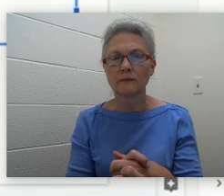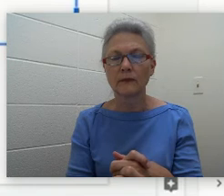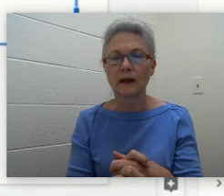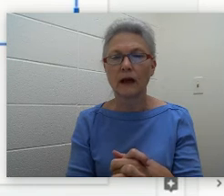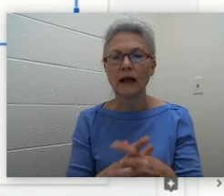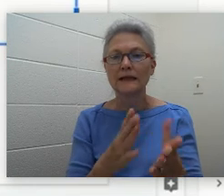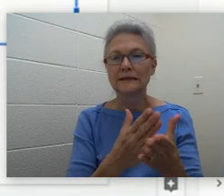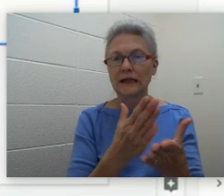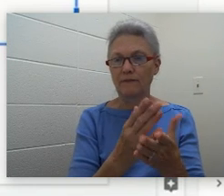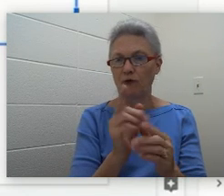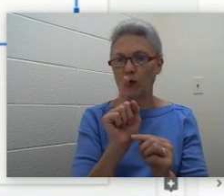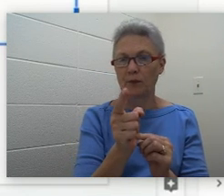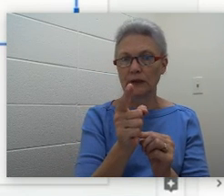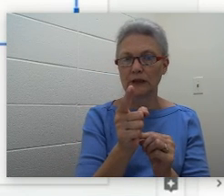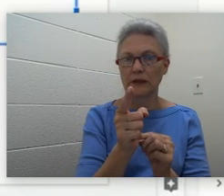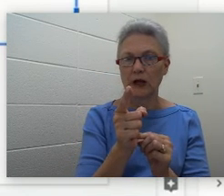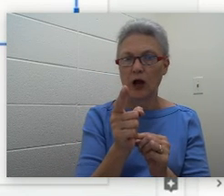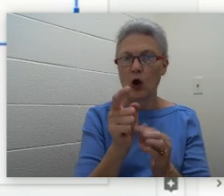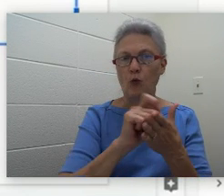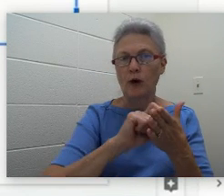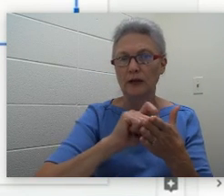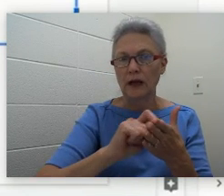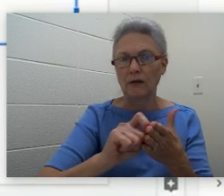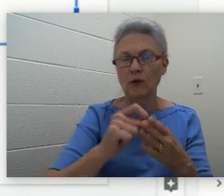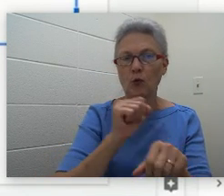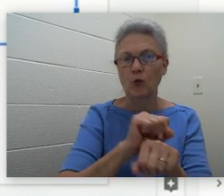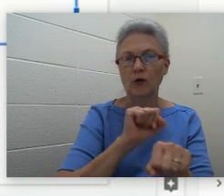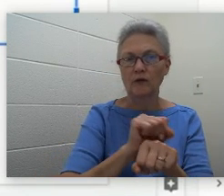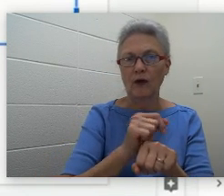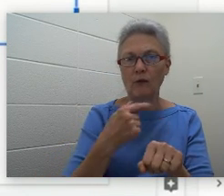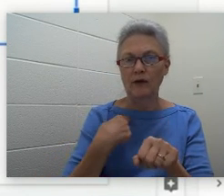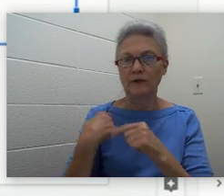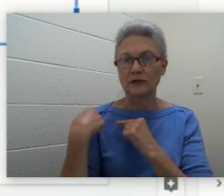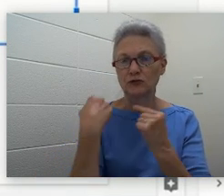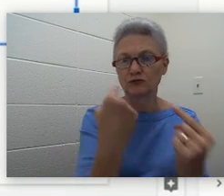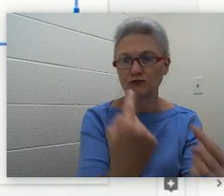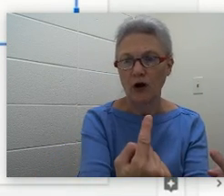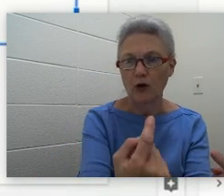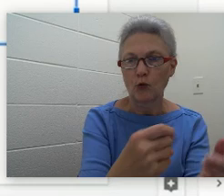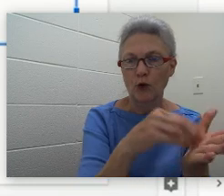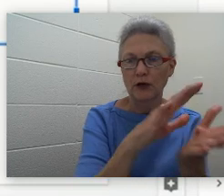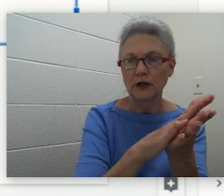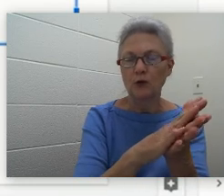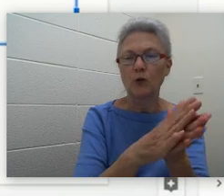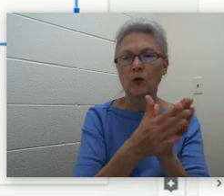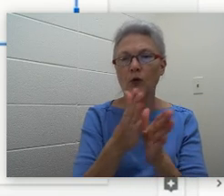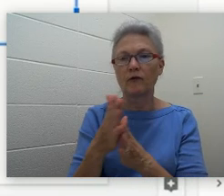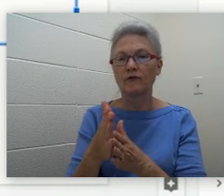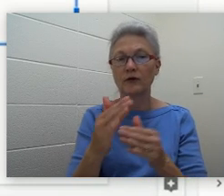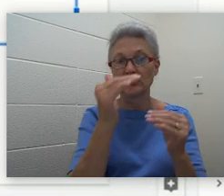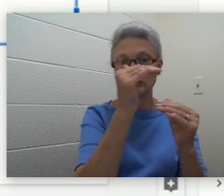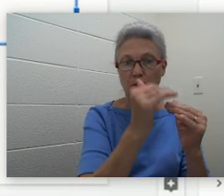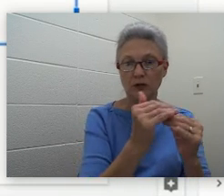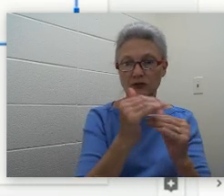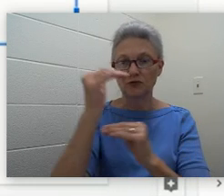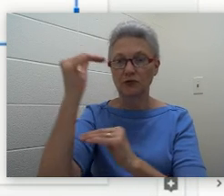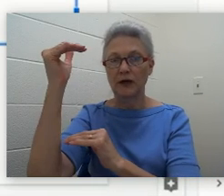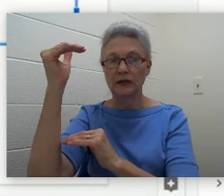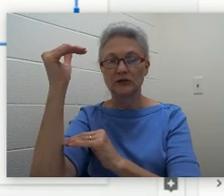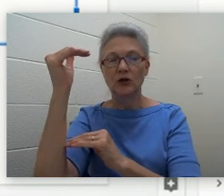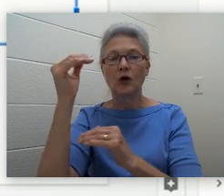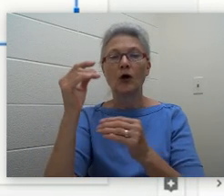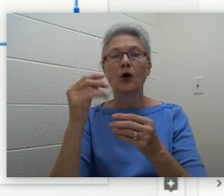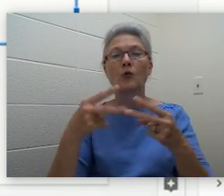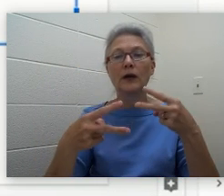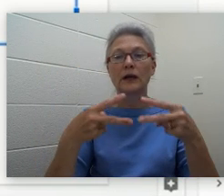Let's pause for a second and actually take write down the work that we've completed so far. When we're ordering these from least to greatest to write an